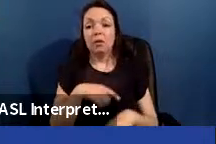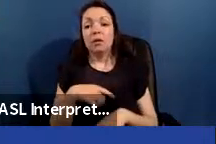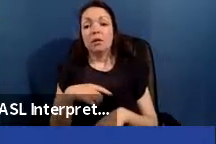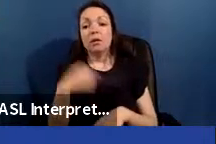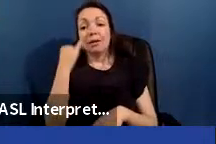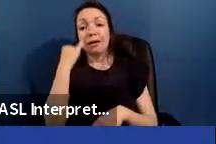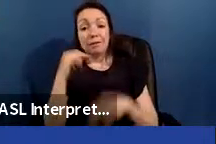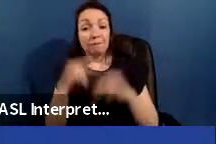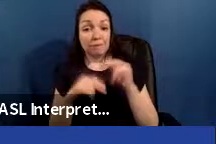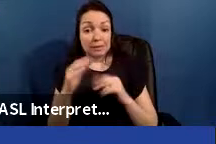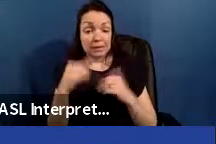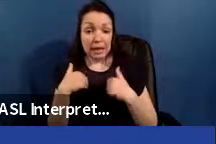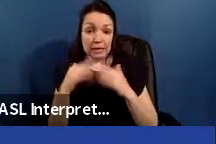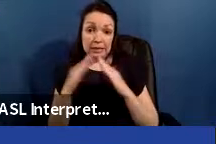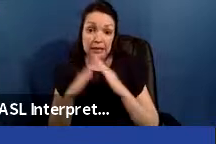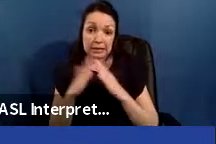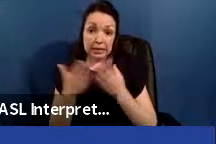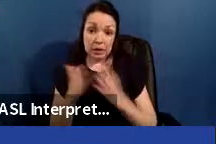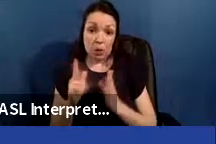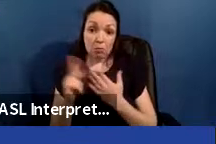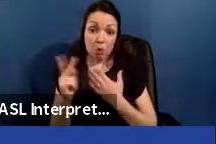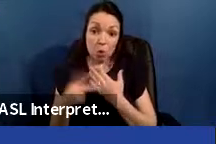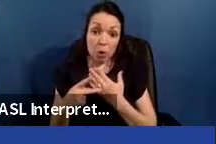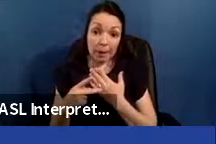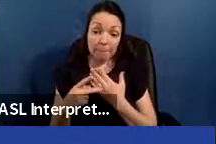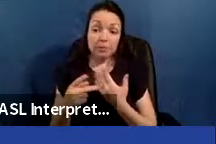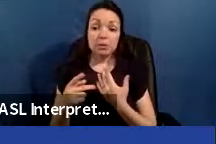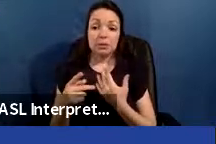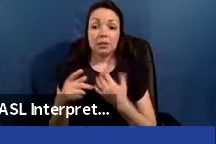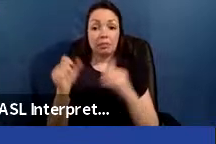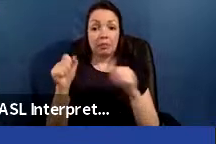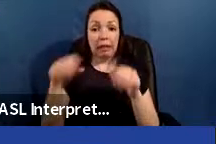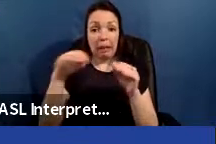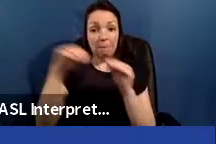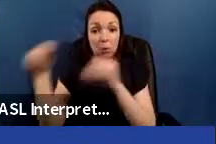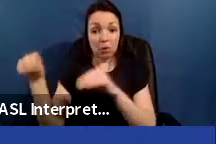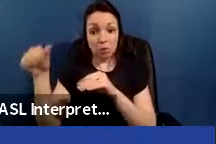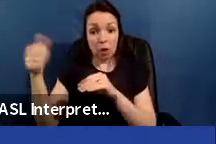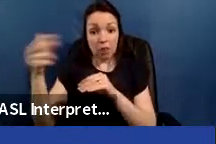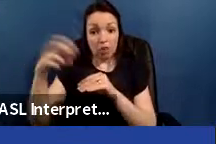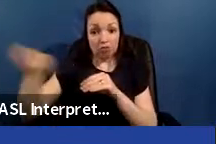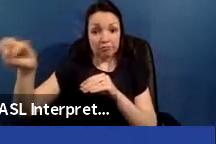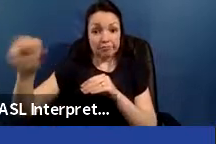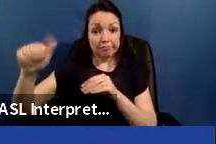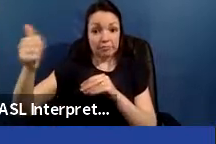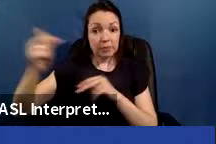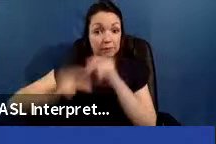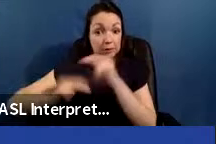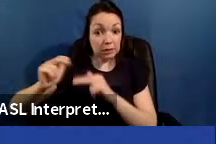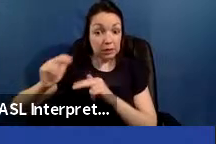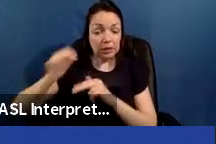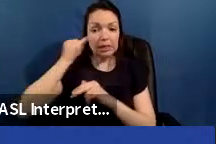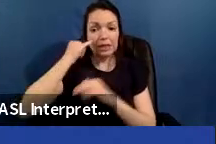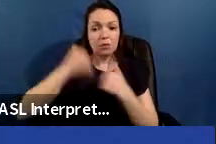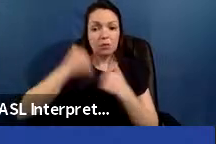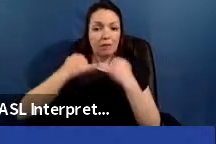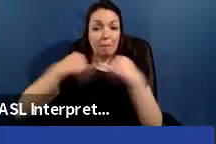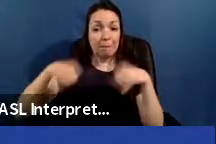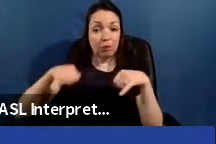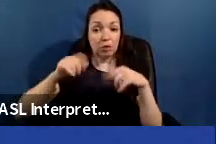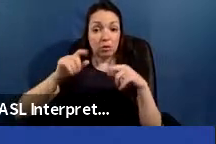houses, citywide programs that can be moved to a nearby facility. Again, if there's boundary changes,